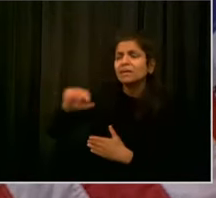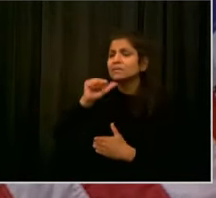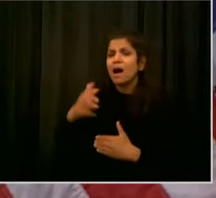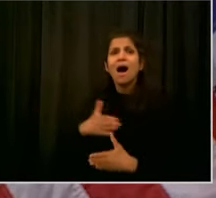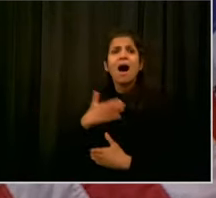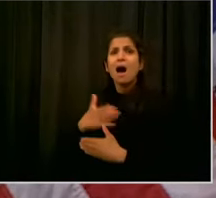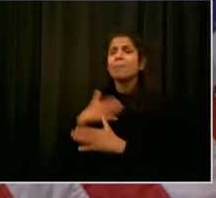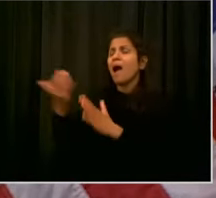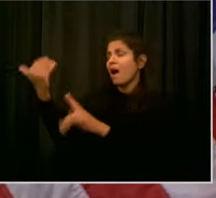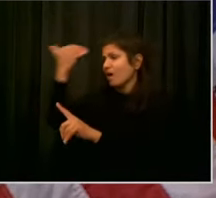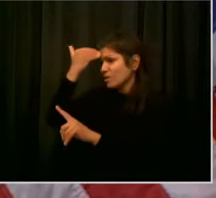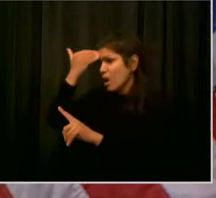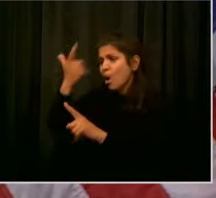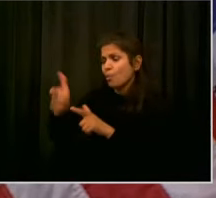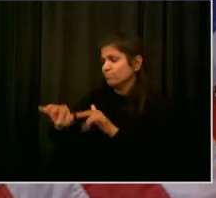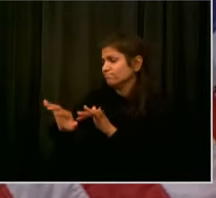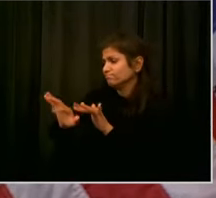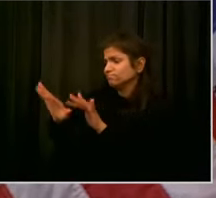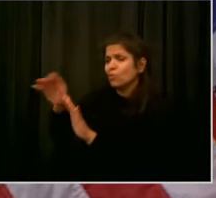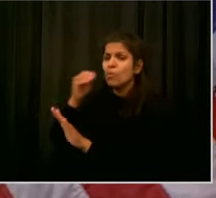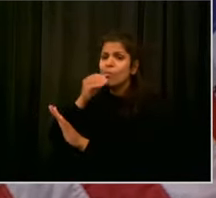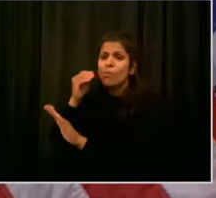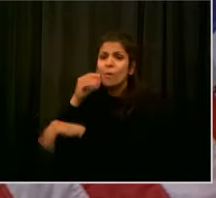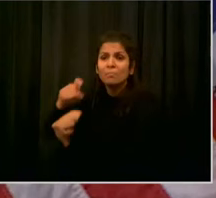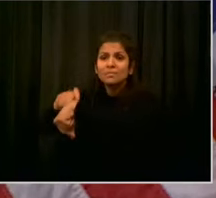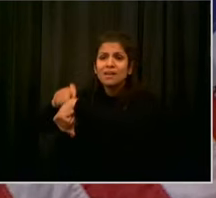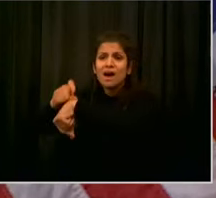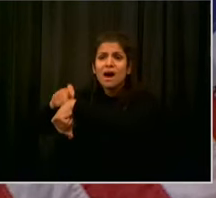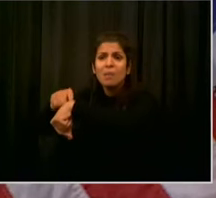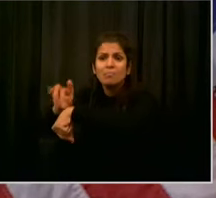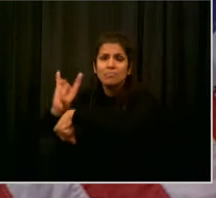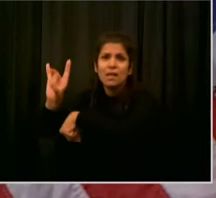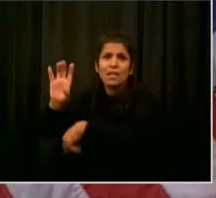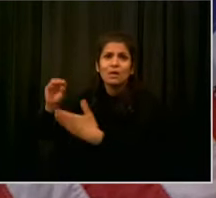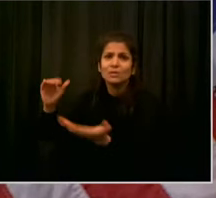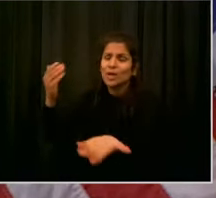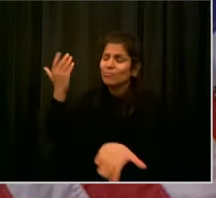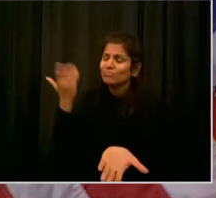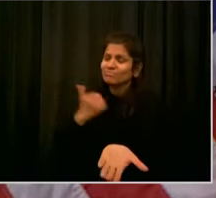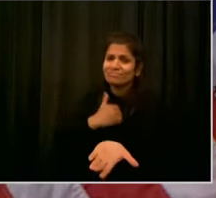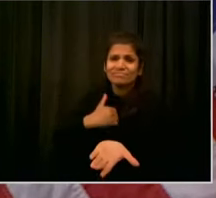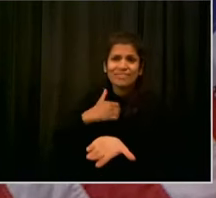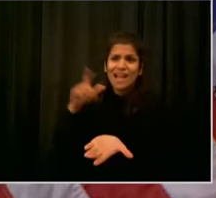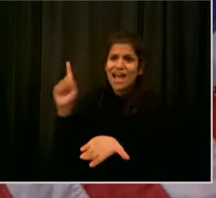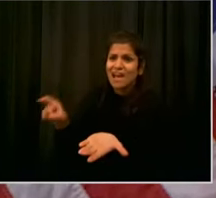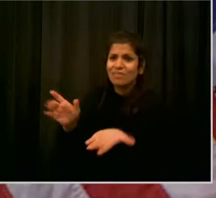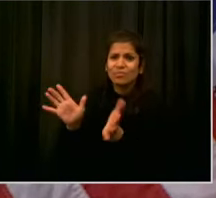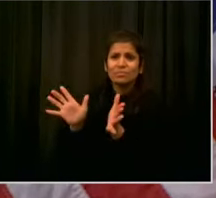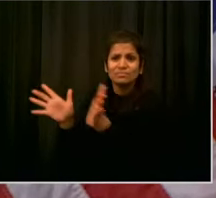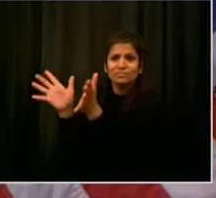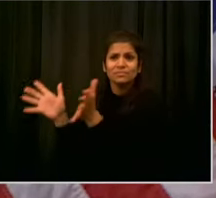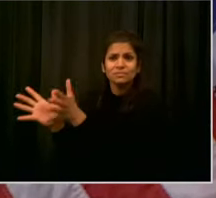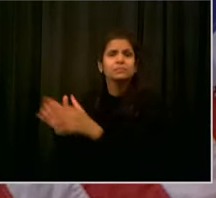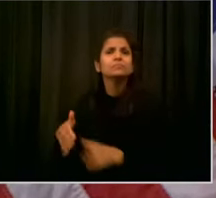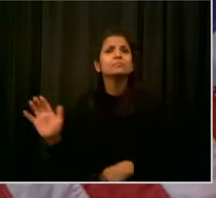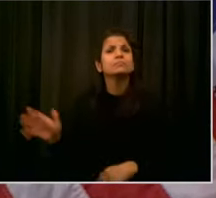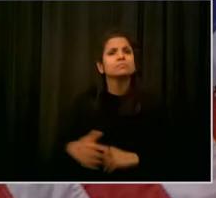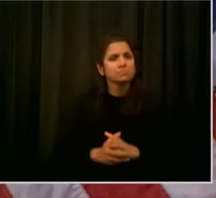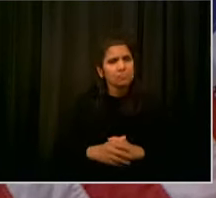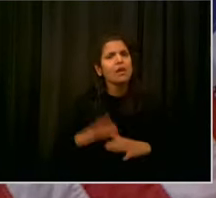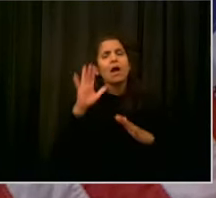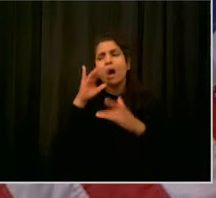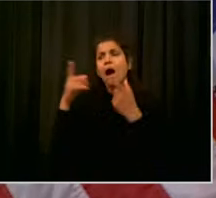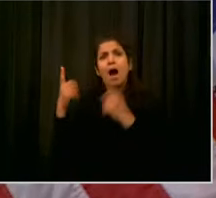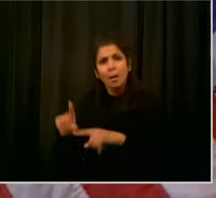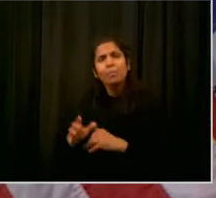and the way to do that is to go back across the bridge. And that's what happened. And then as people were going back the other way, I went to see that happening, and I